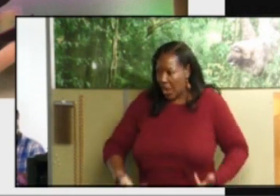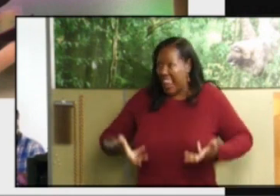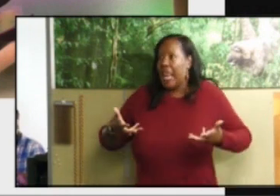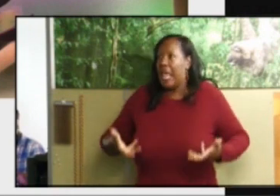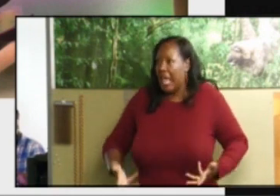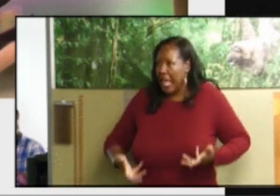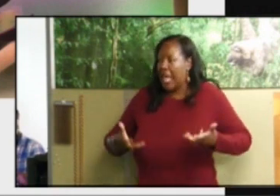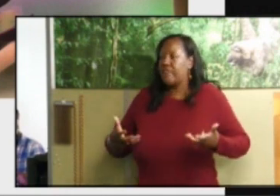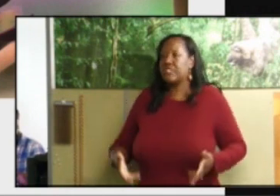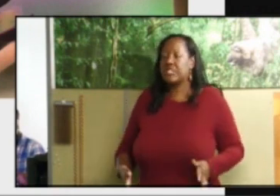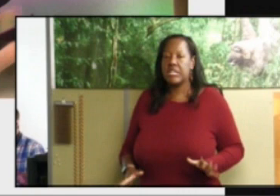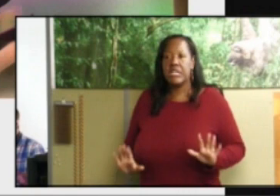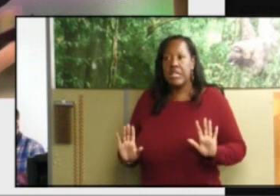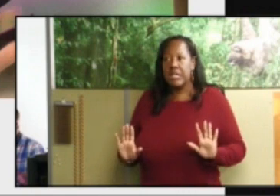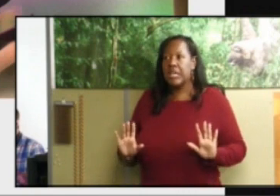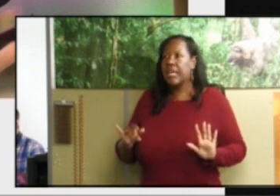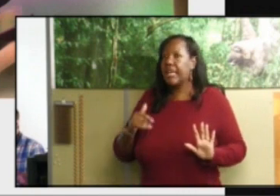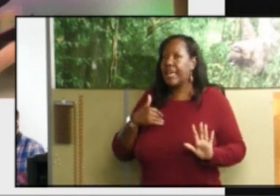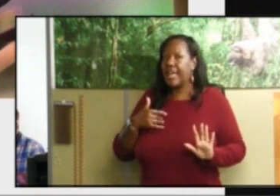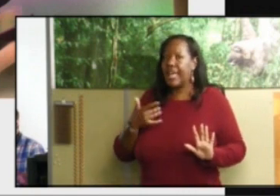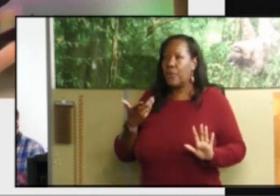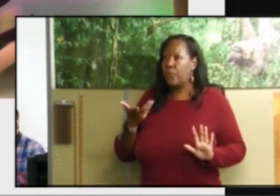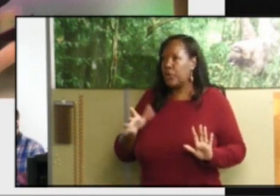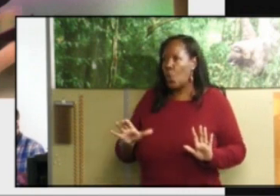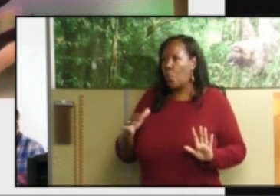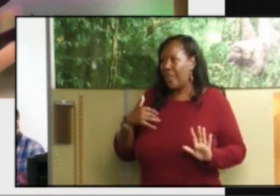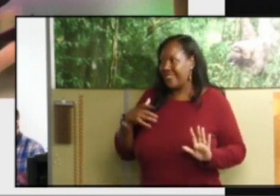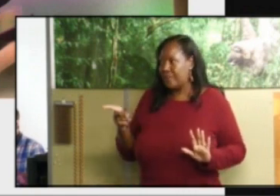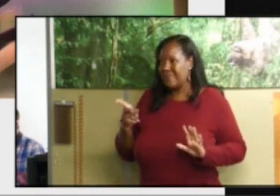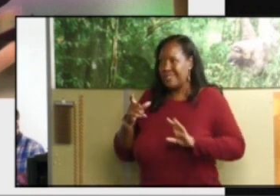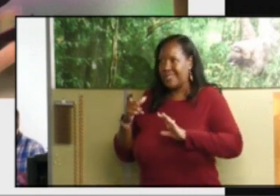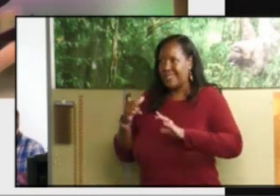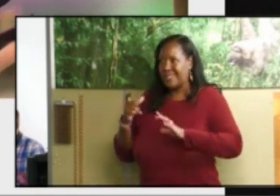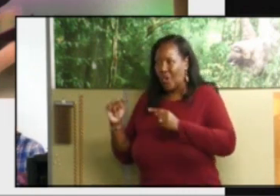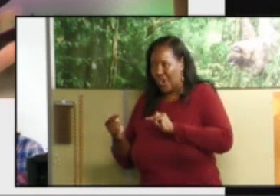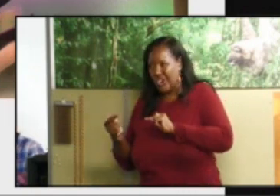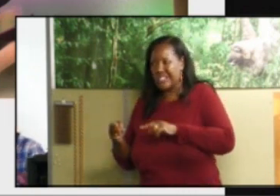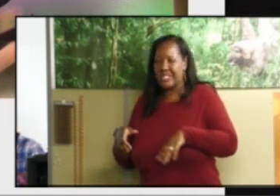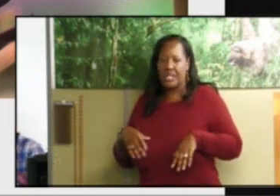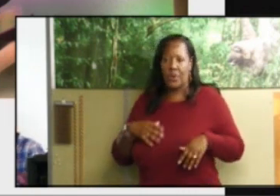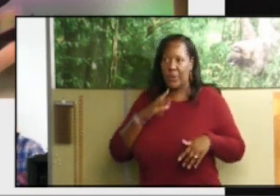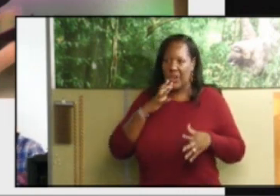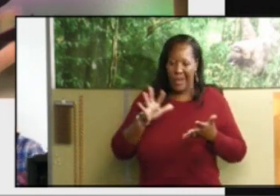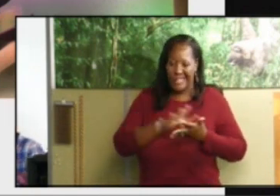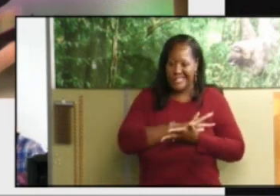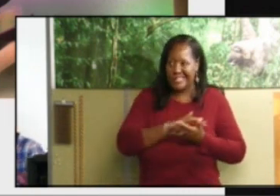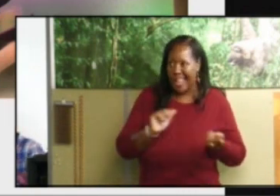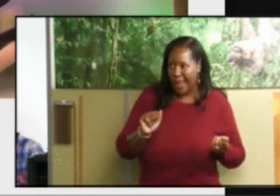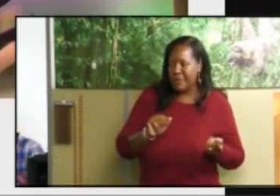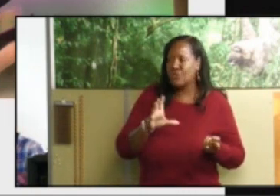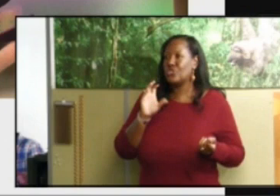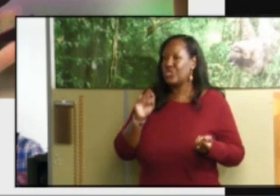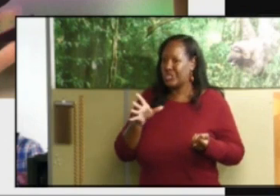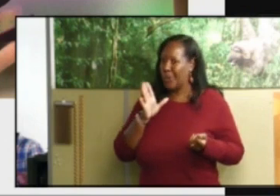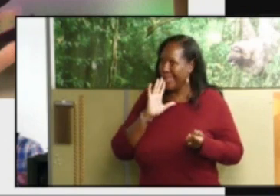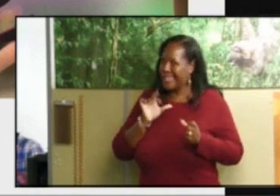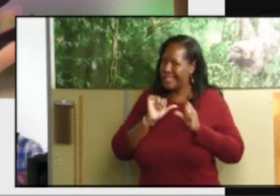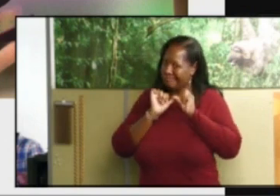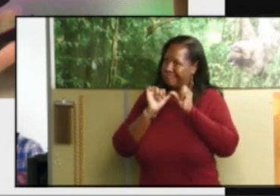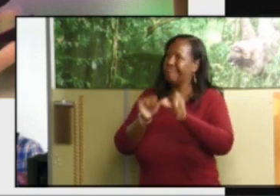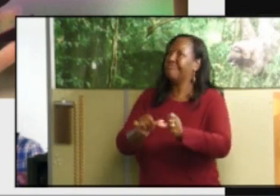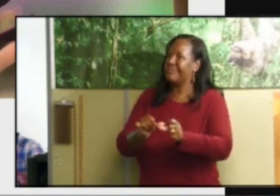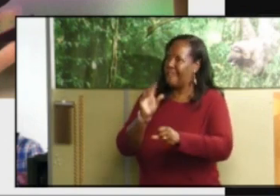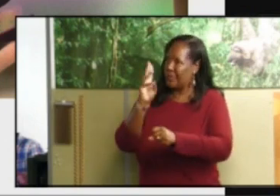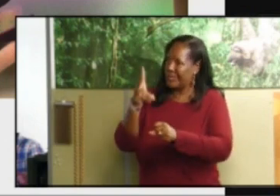down and not sustaining damage to the people putting it together, but also the exhibit itself so that it runs the course of the 6 years without